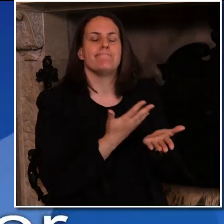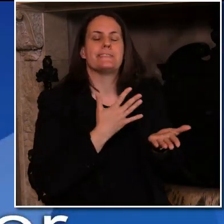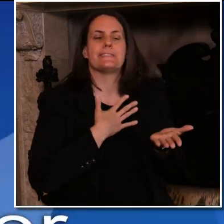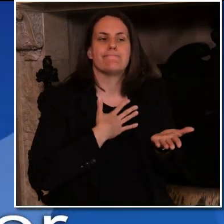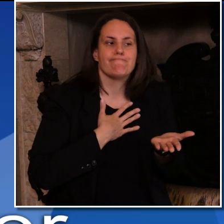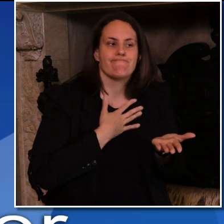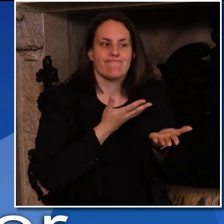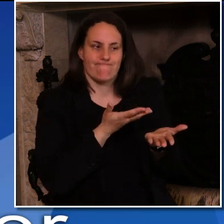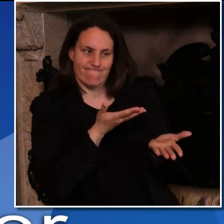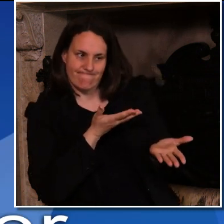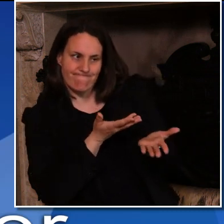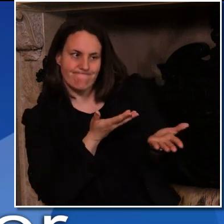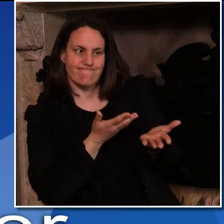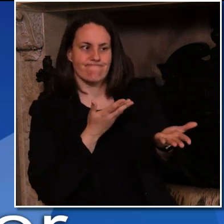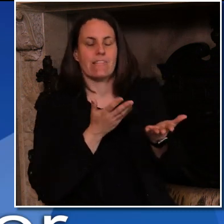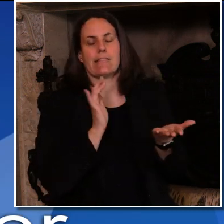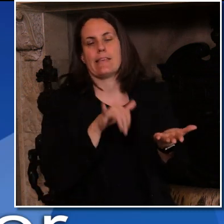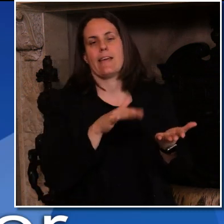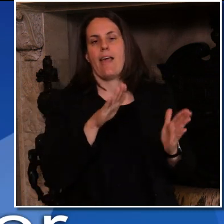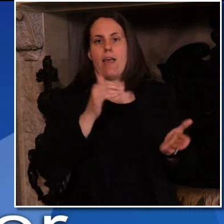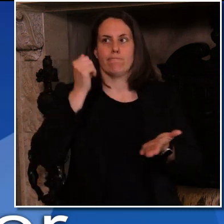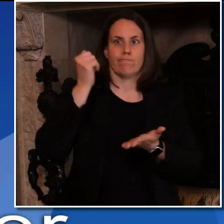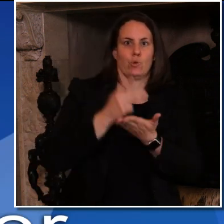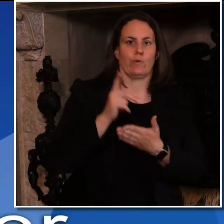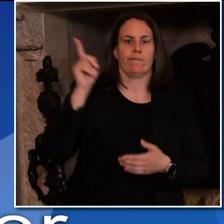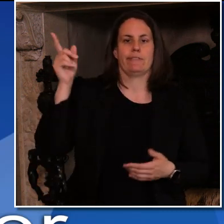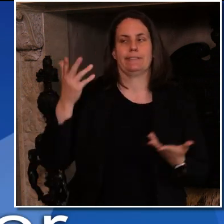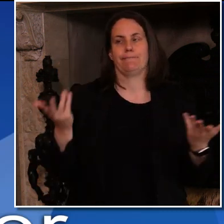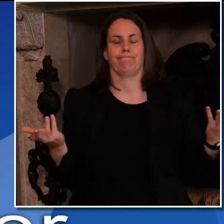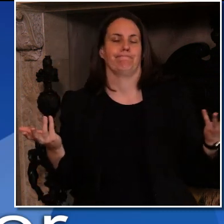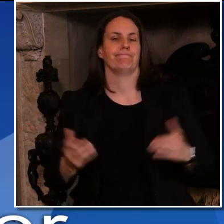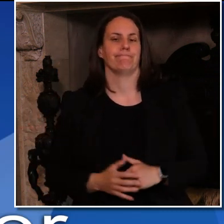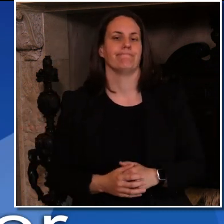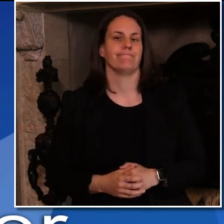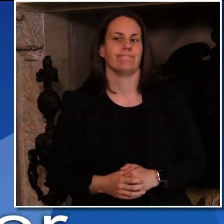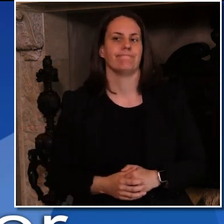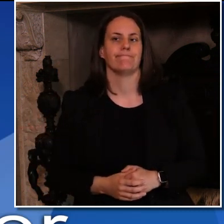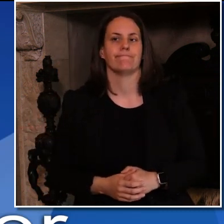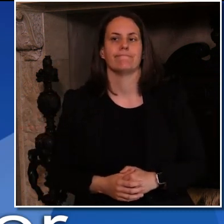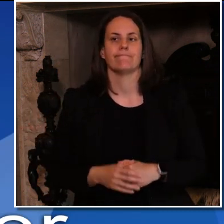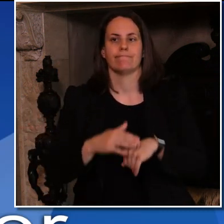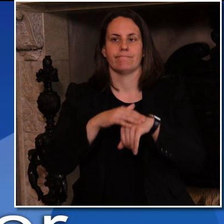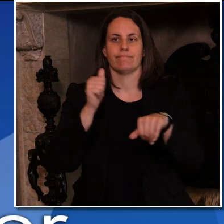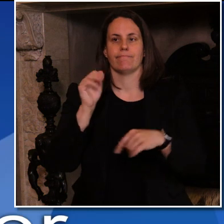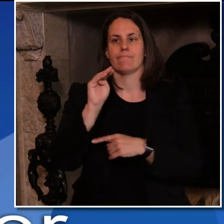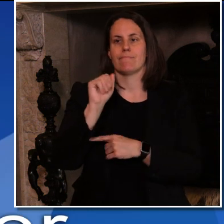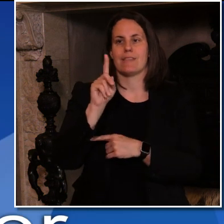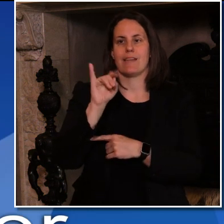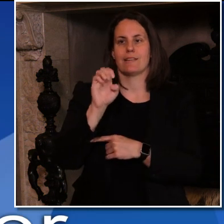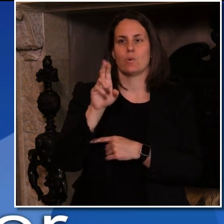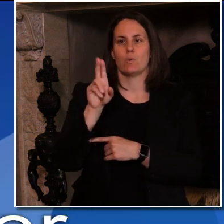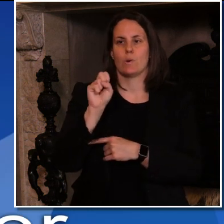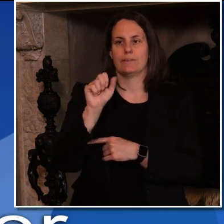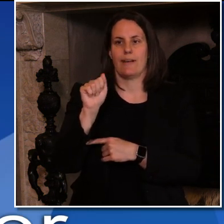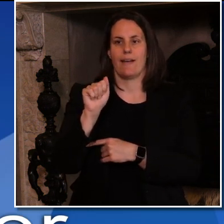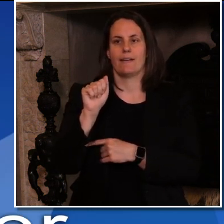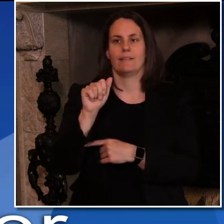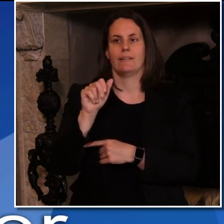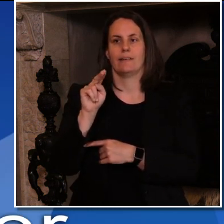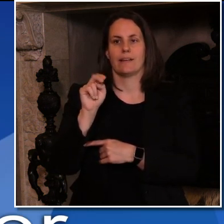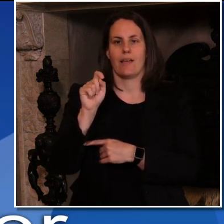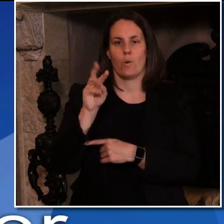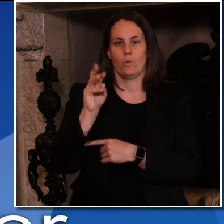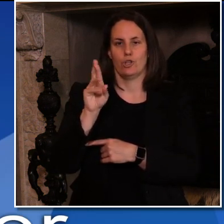Network. Maddie? Hi, thanks for taking this call. I'm just